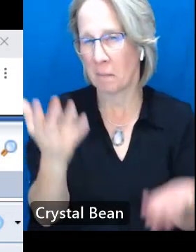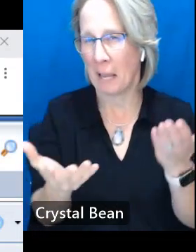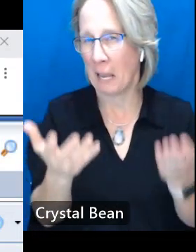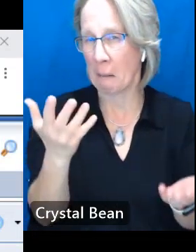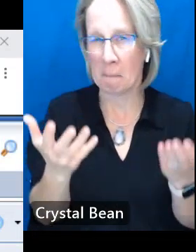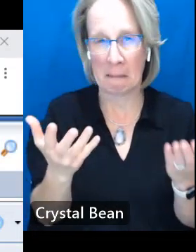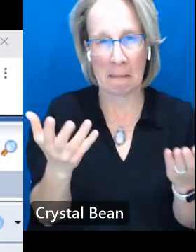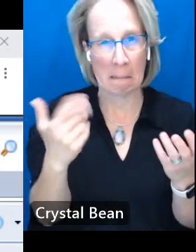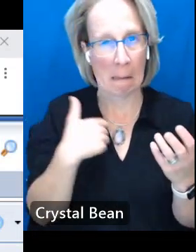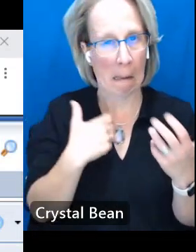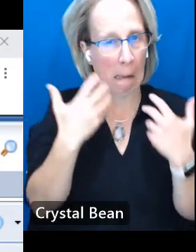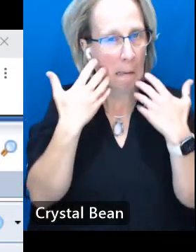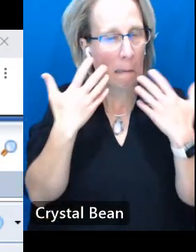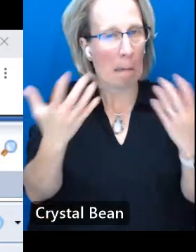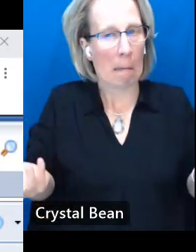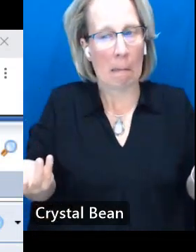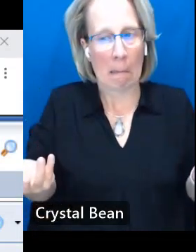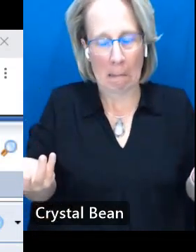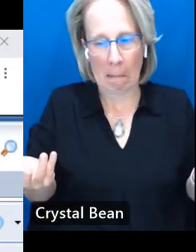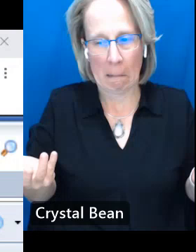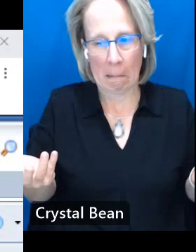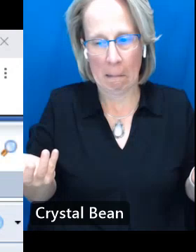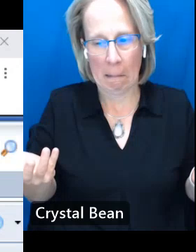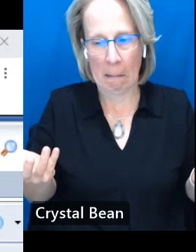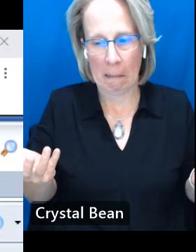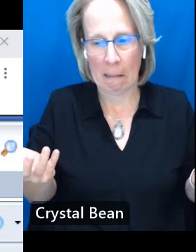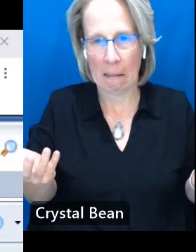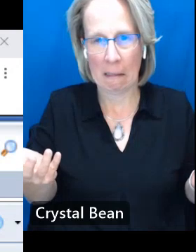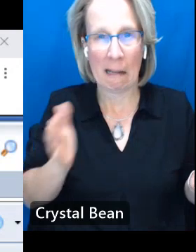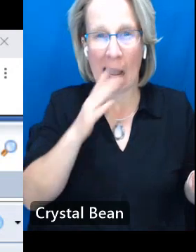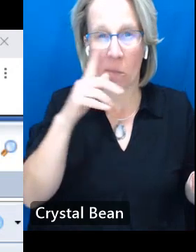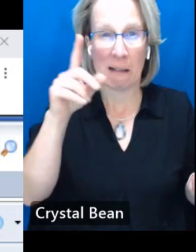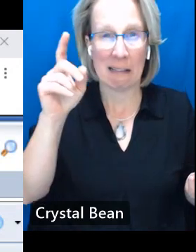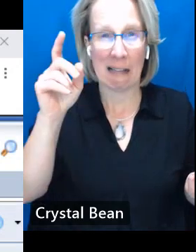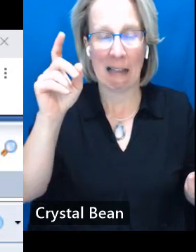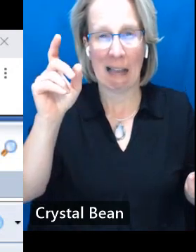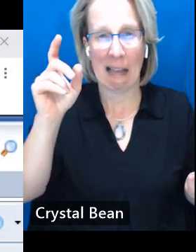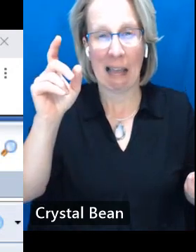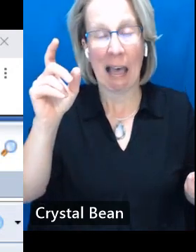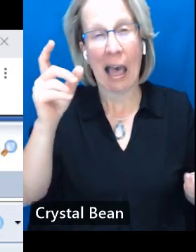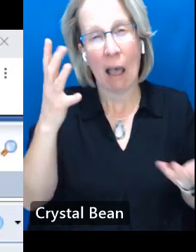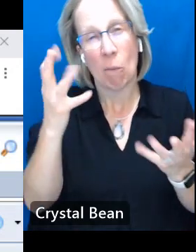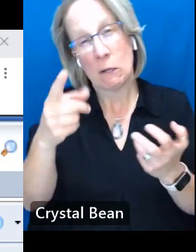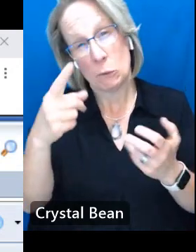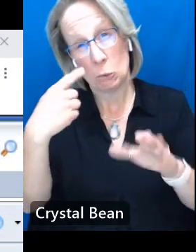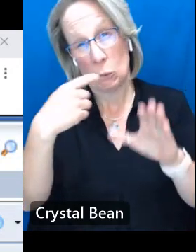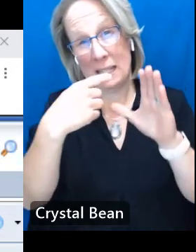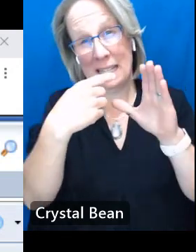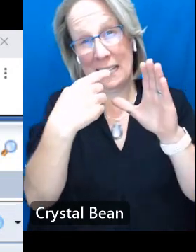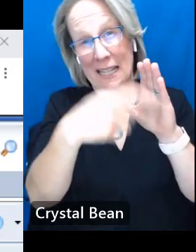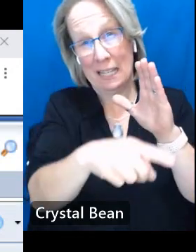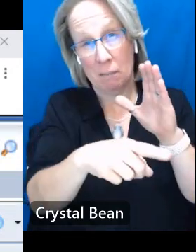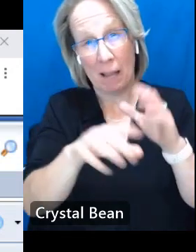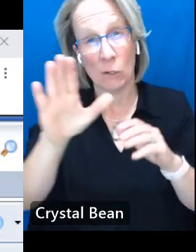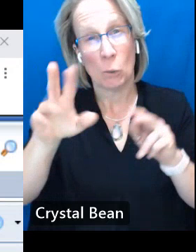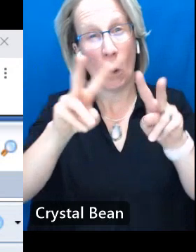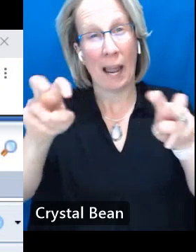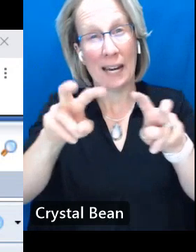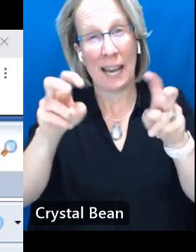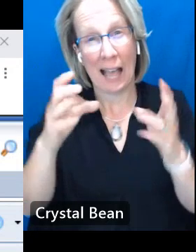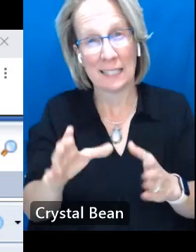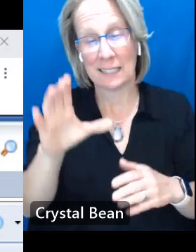Alejandro, why don't you send that in an email to Cecilia, your analyst, and we'll route it to somebody. That's more of that might